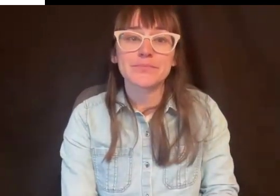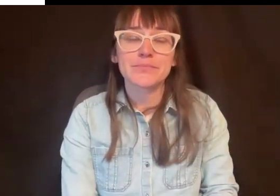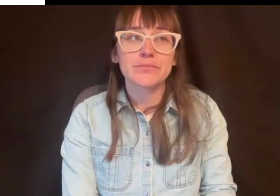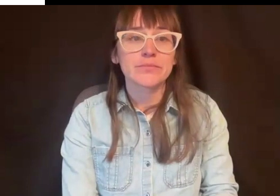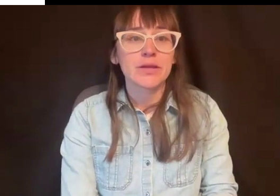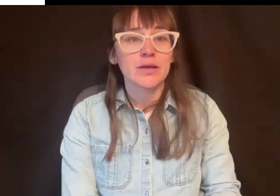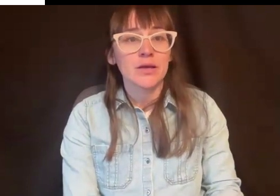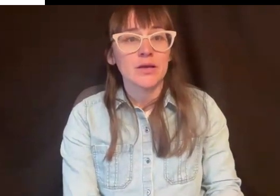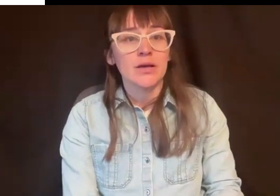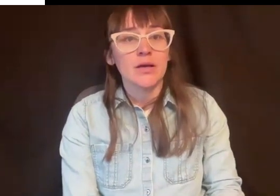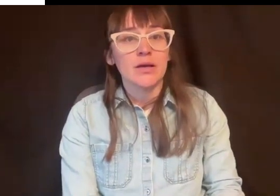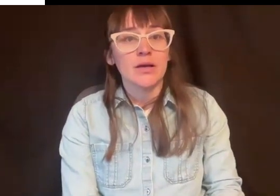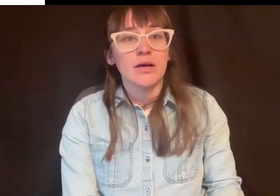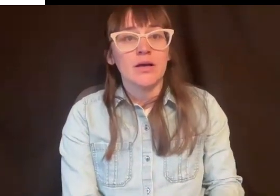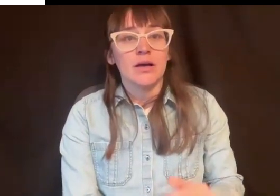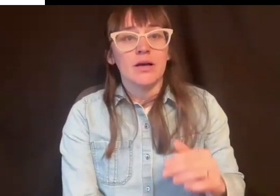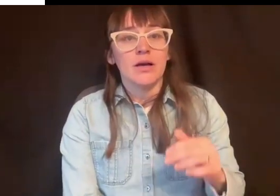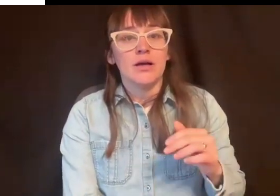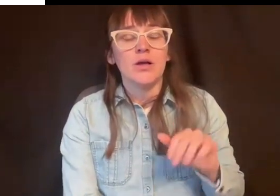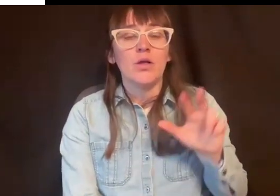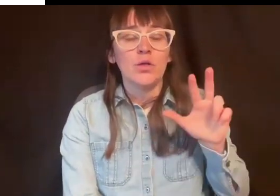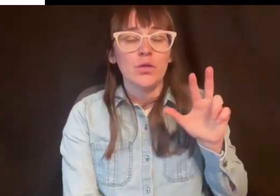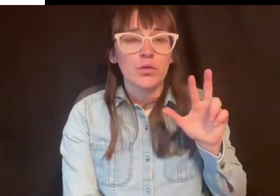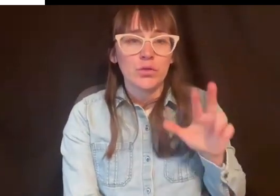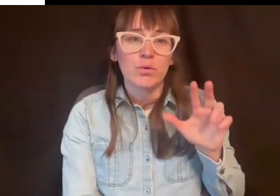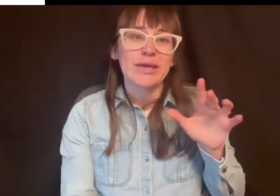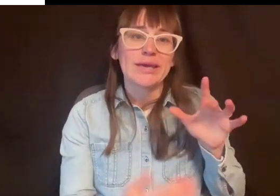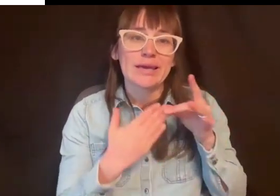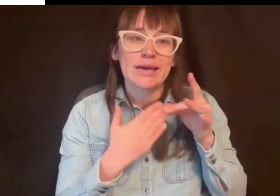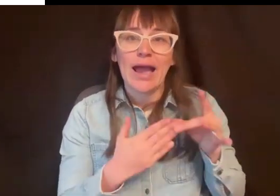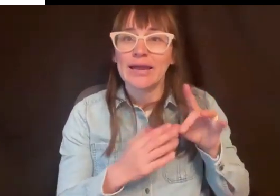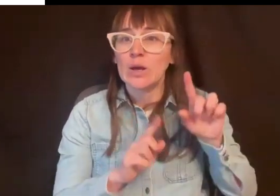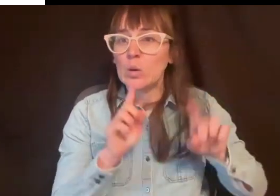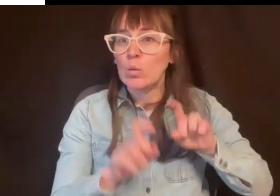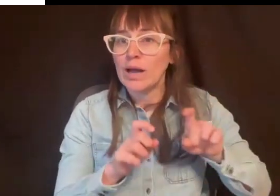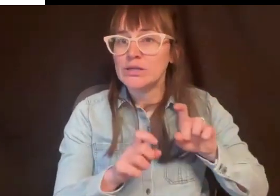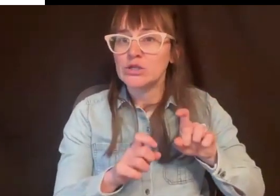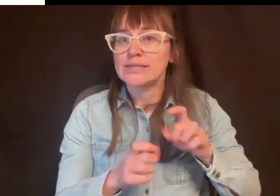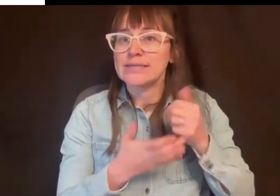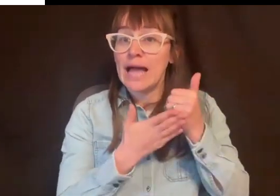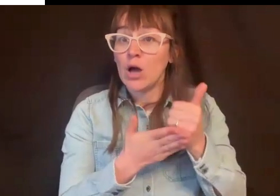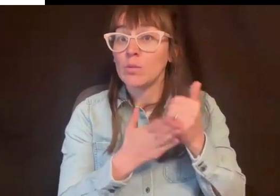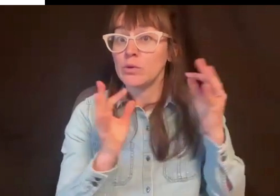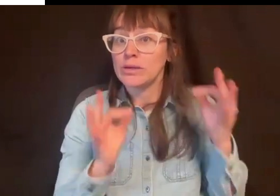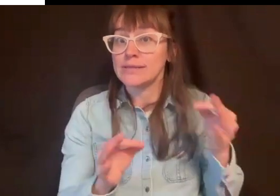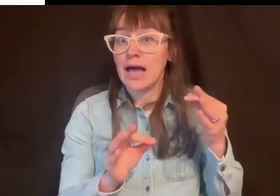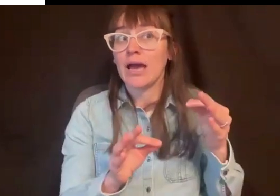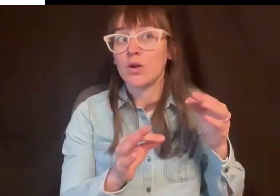So in our guidance, we provide 3 guiding questions to help you determine when an agreement requires prior approval.